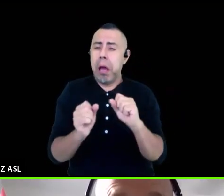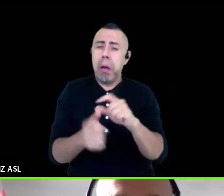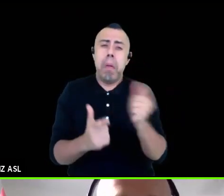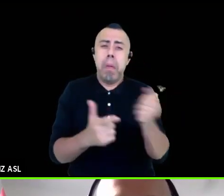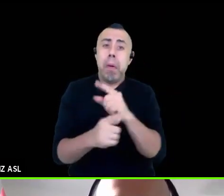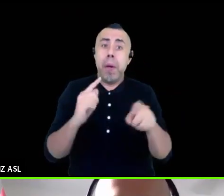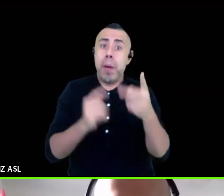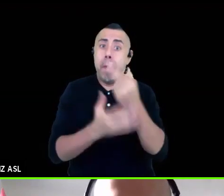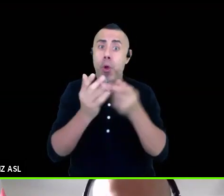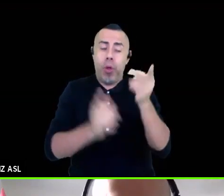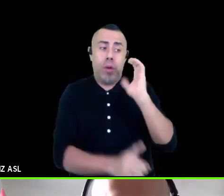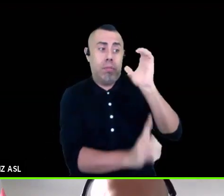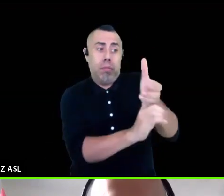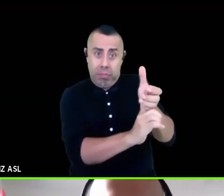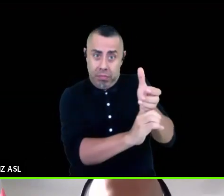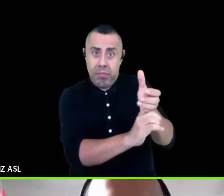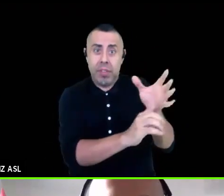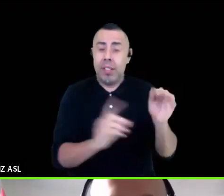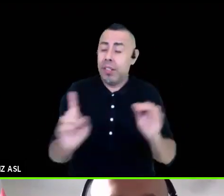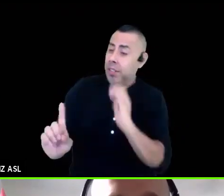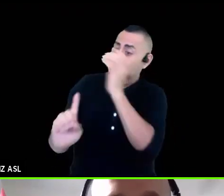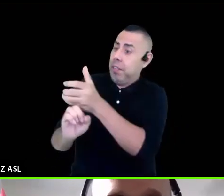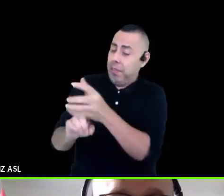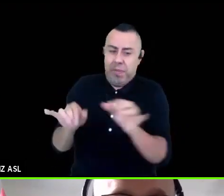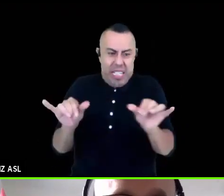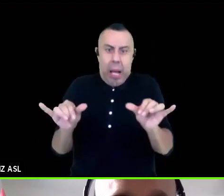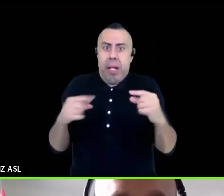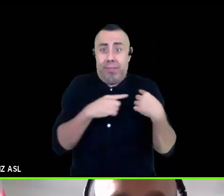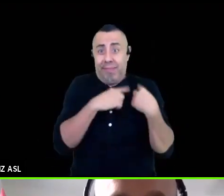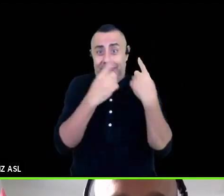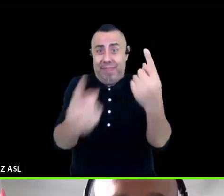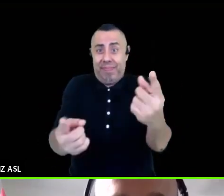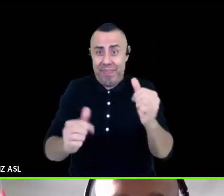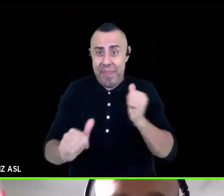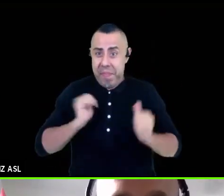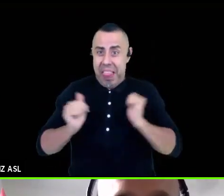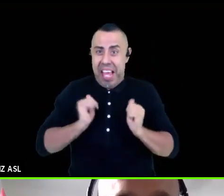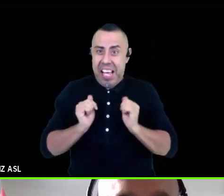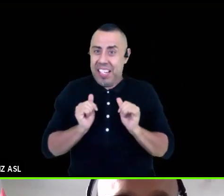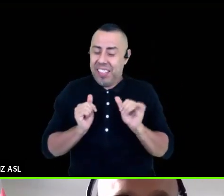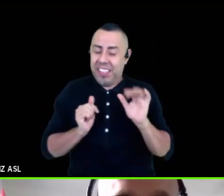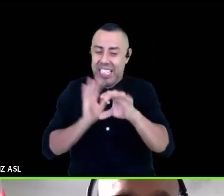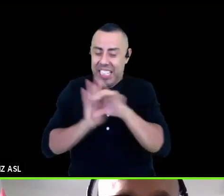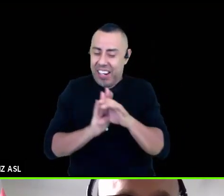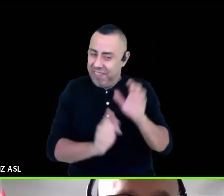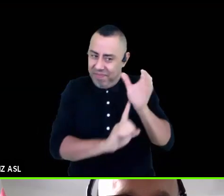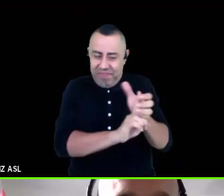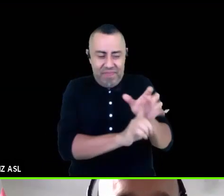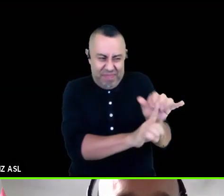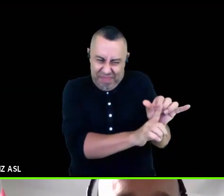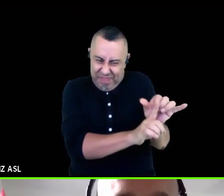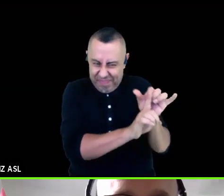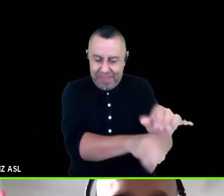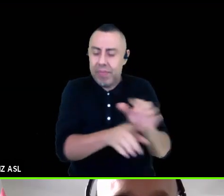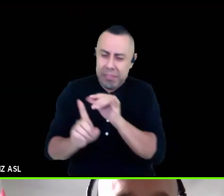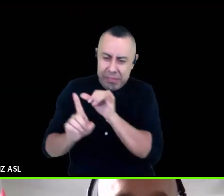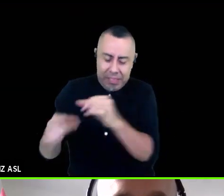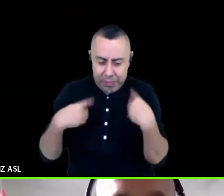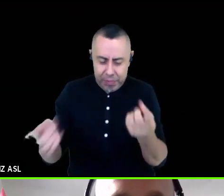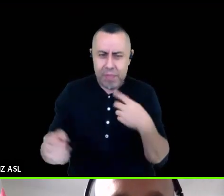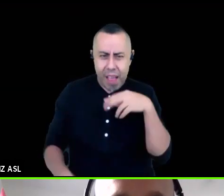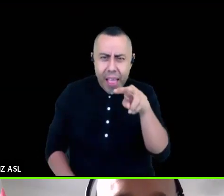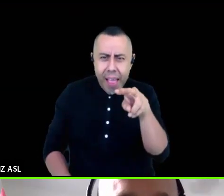only you two, all the way through. And so I was really seeing, you know, the great thing about this art